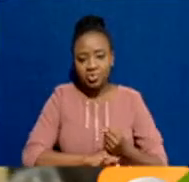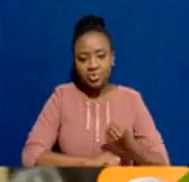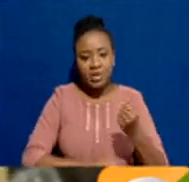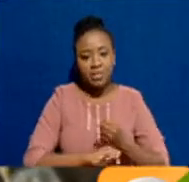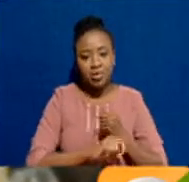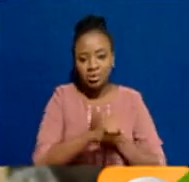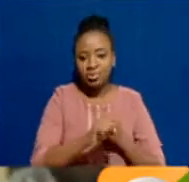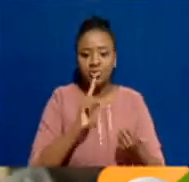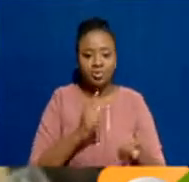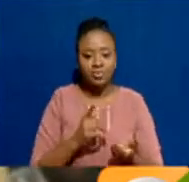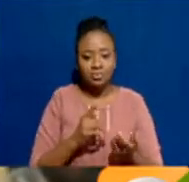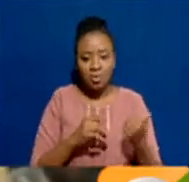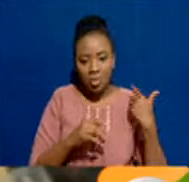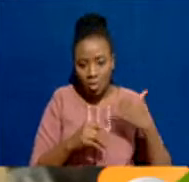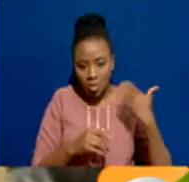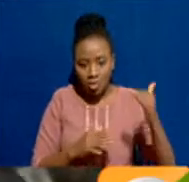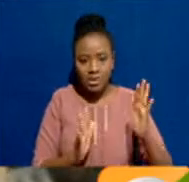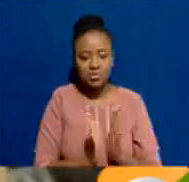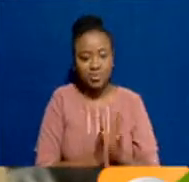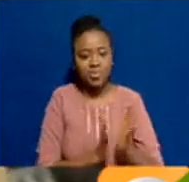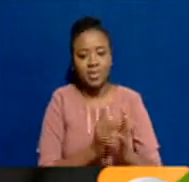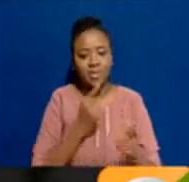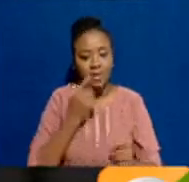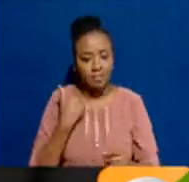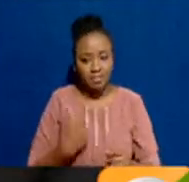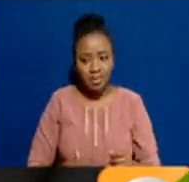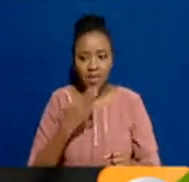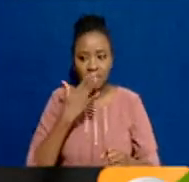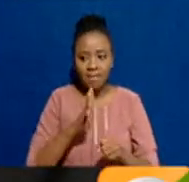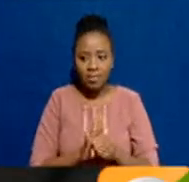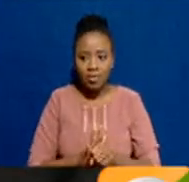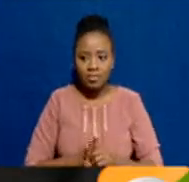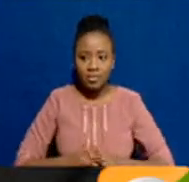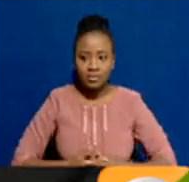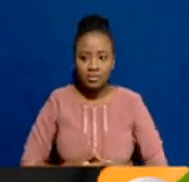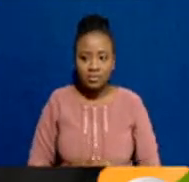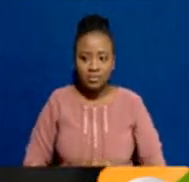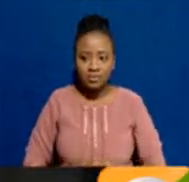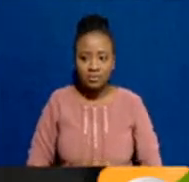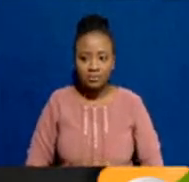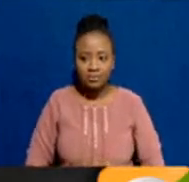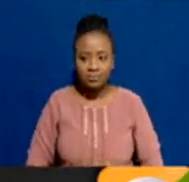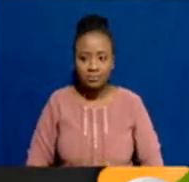We shall continue being with you, and that's a promise.